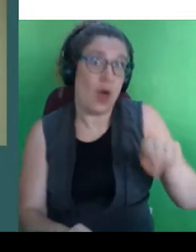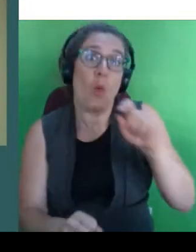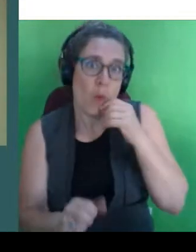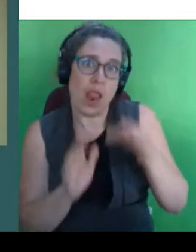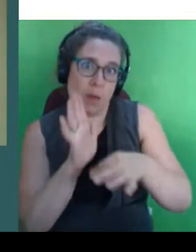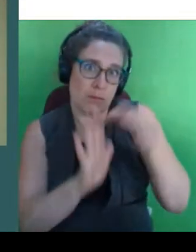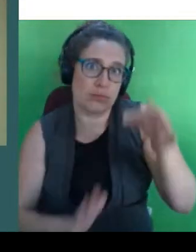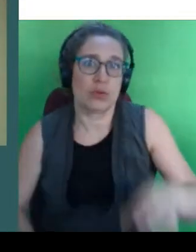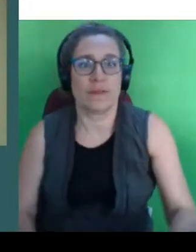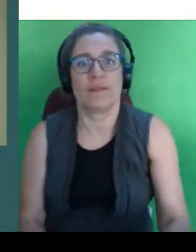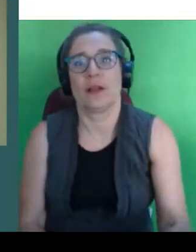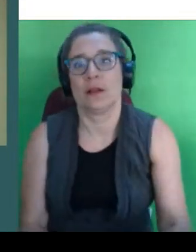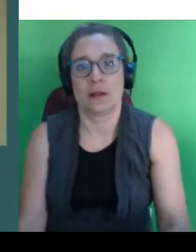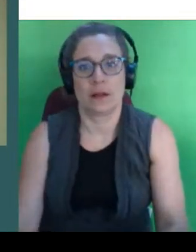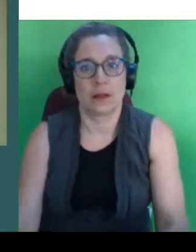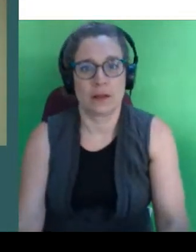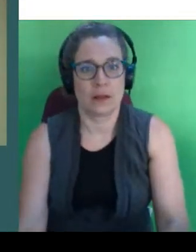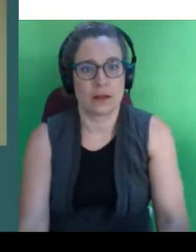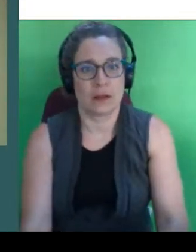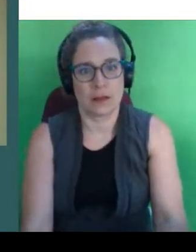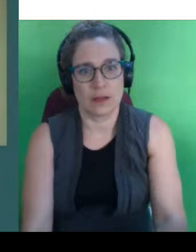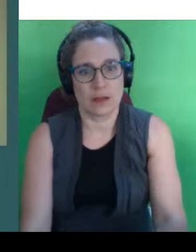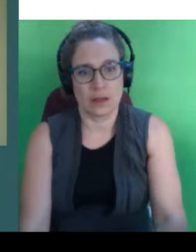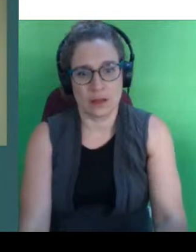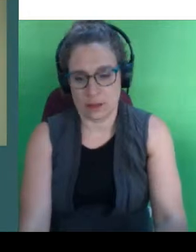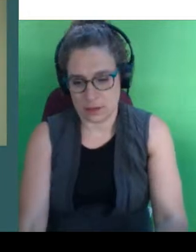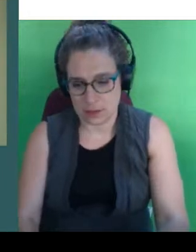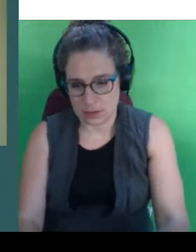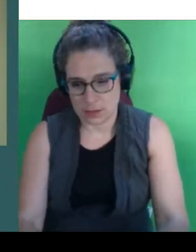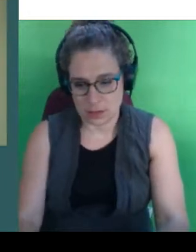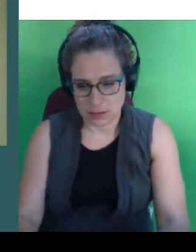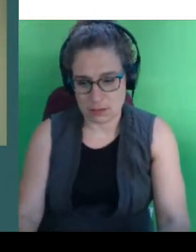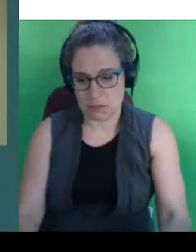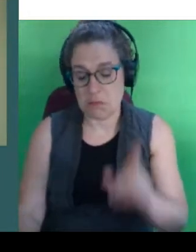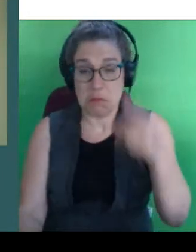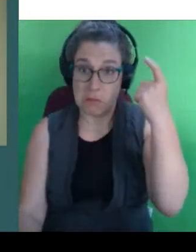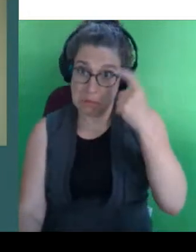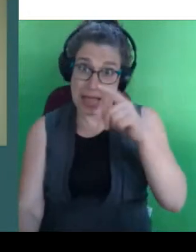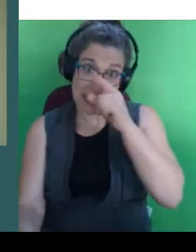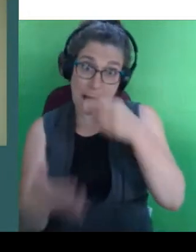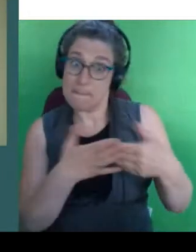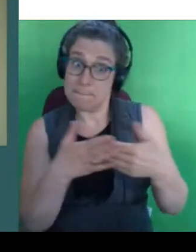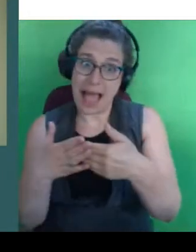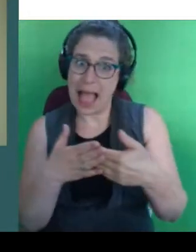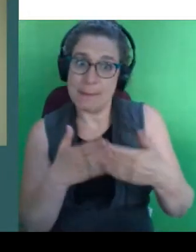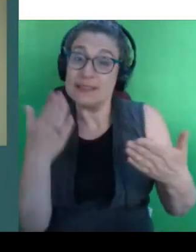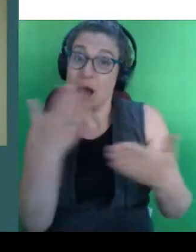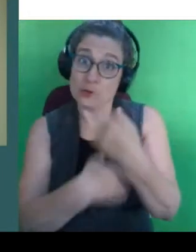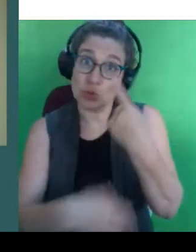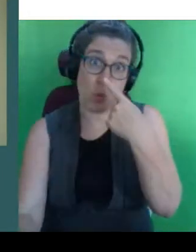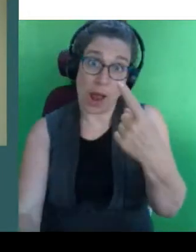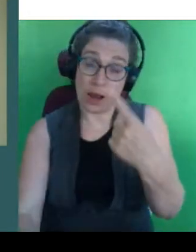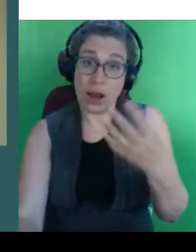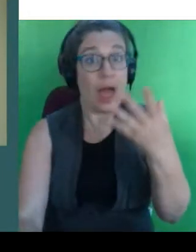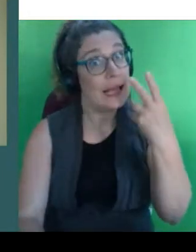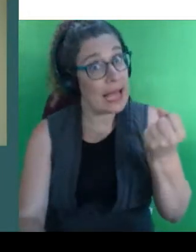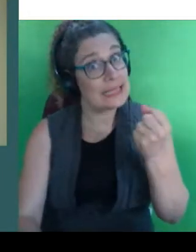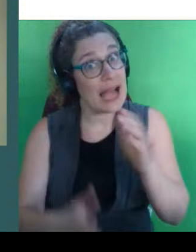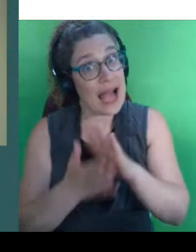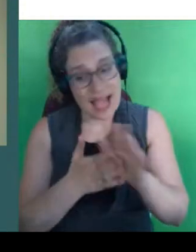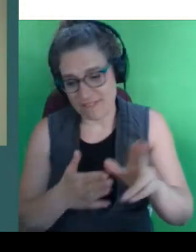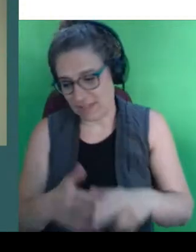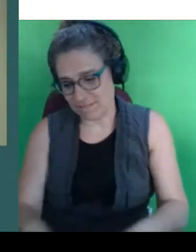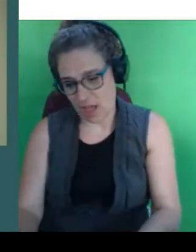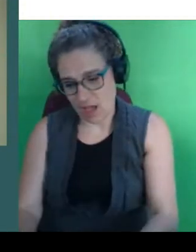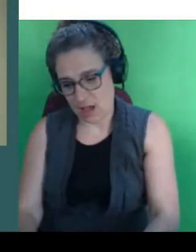Thank you. So another interesting question. Can babies under 1 get hay fever? Rarely. Hay fever doesn't